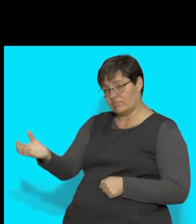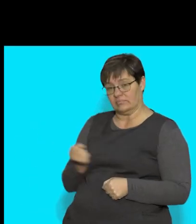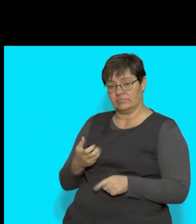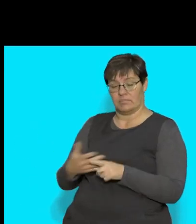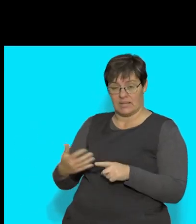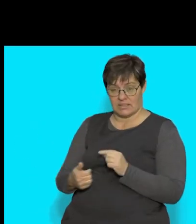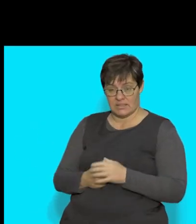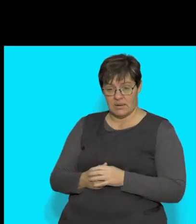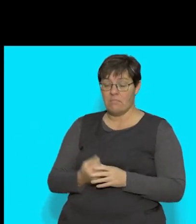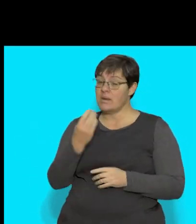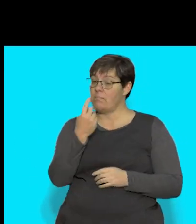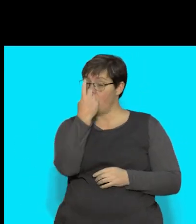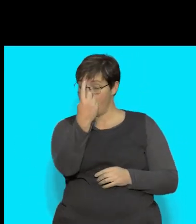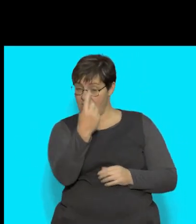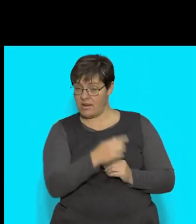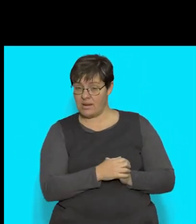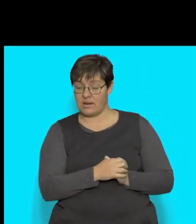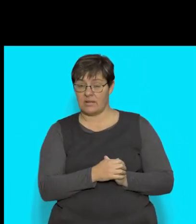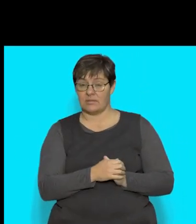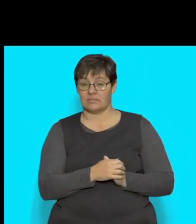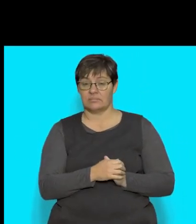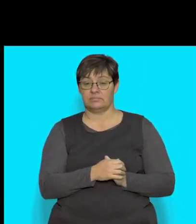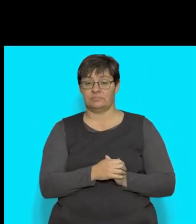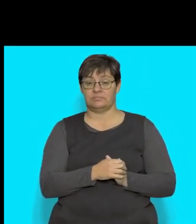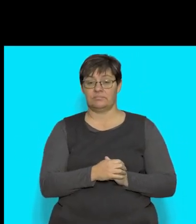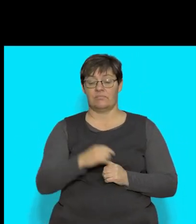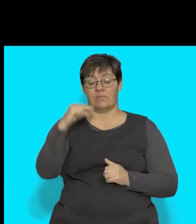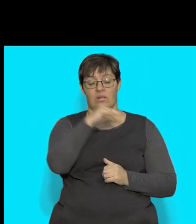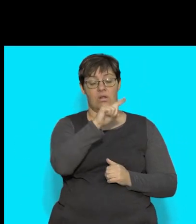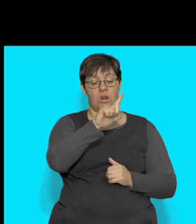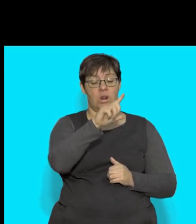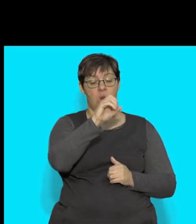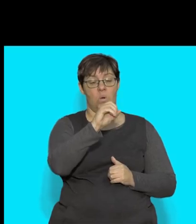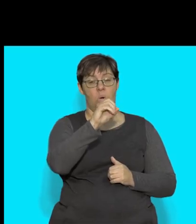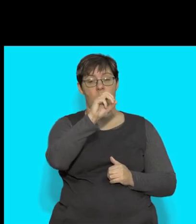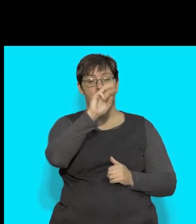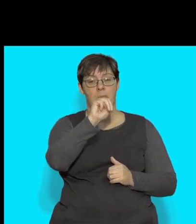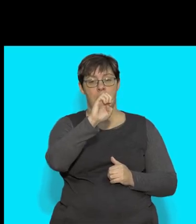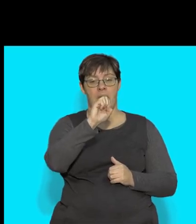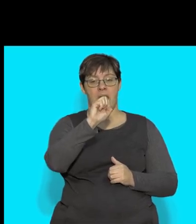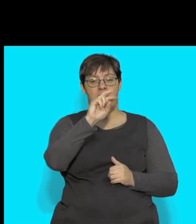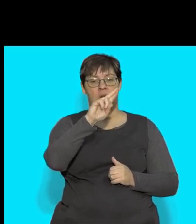So what is number one? Number one, right, was my glomerular